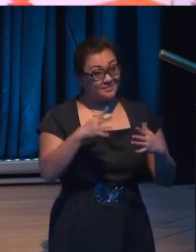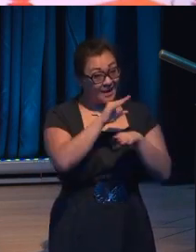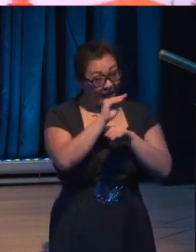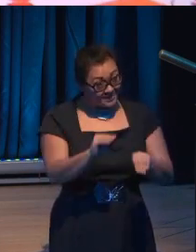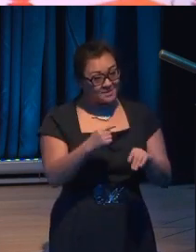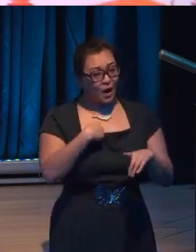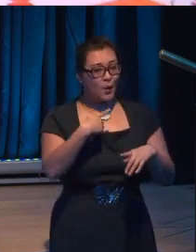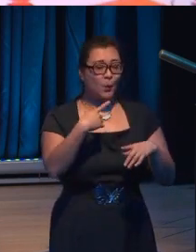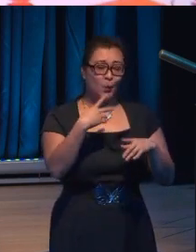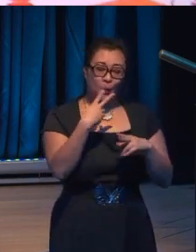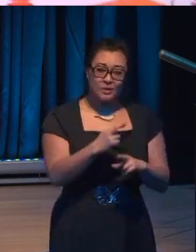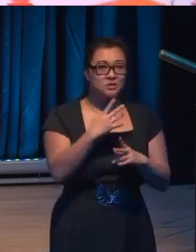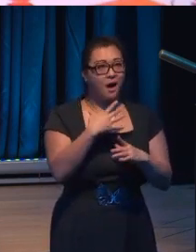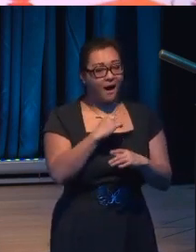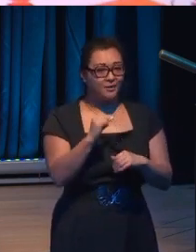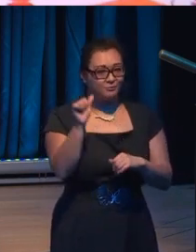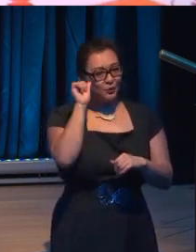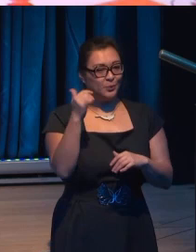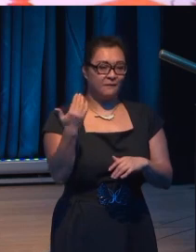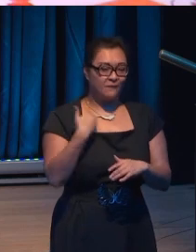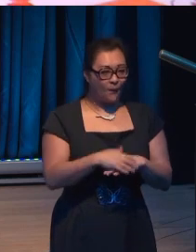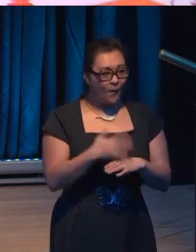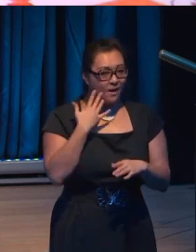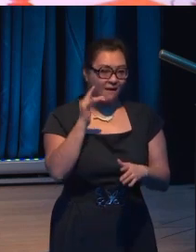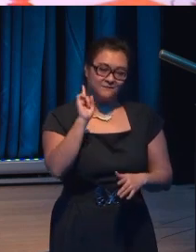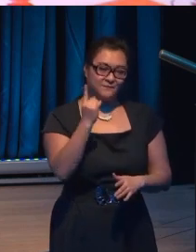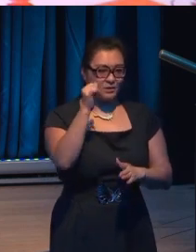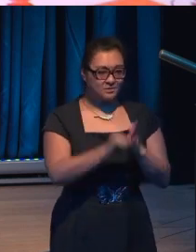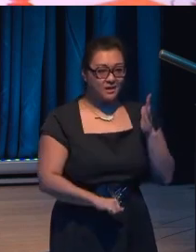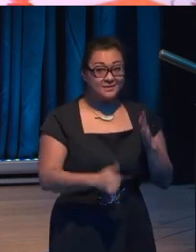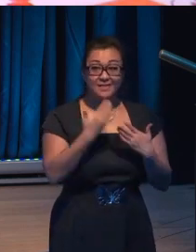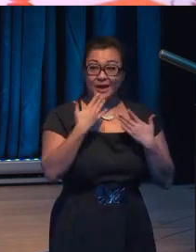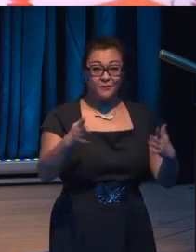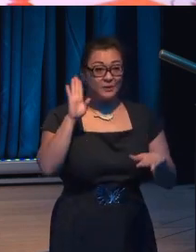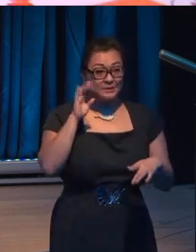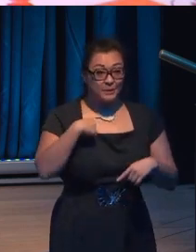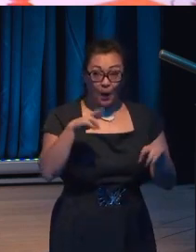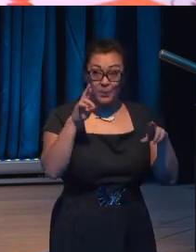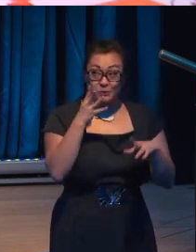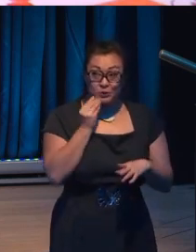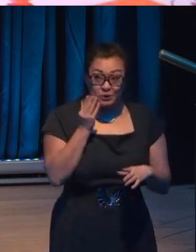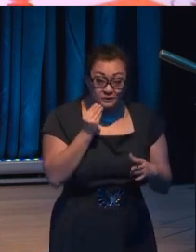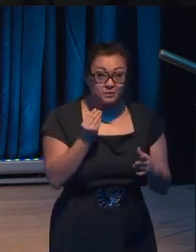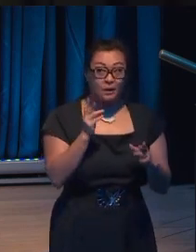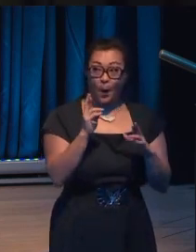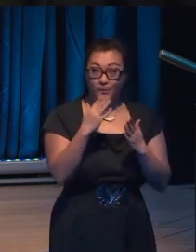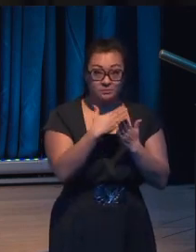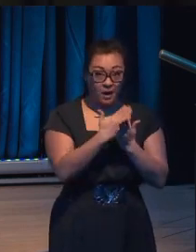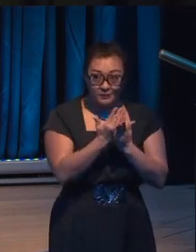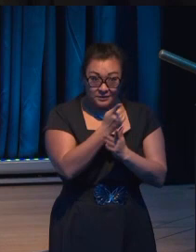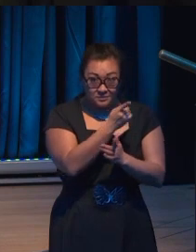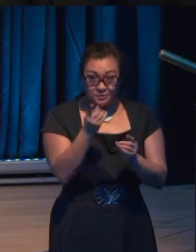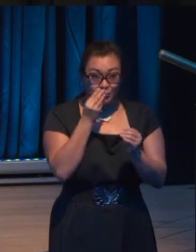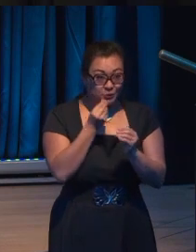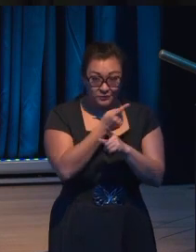wish that I'd had some insight of earlier. Thank you all for listening. I hope it was useful. I hope parts of it were useful to some of you.